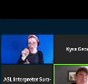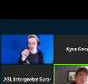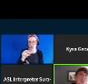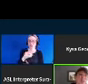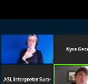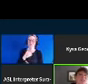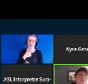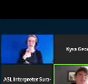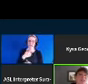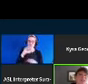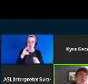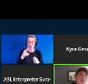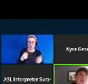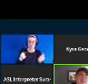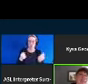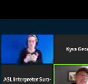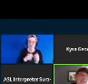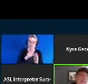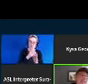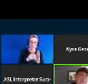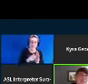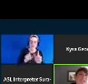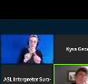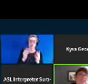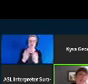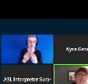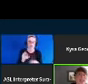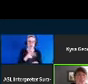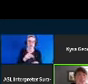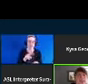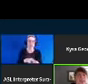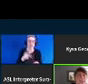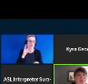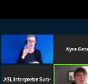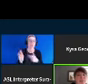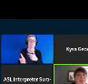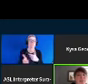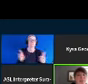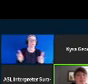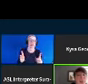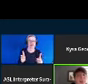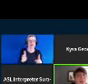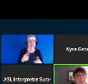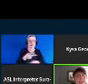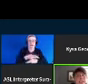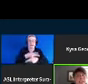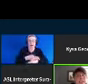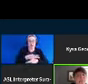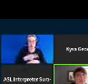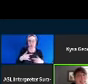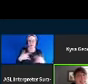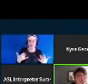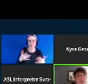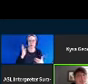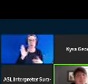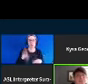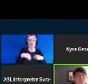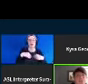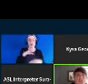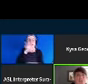tribal nations in preparing for and responding to massacre events. These types of activities would include sheltering,